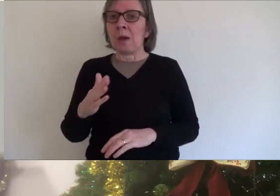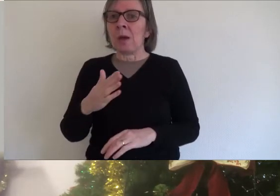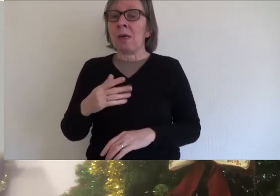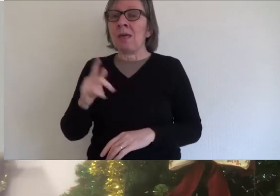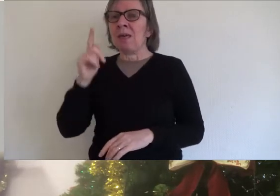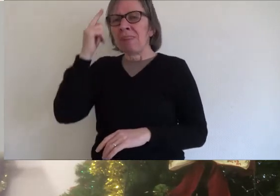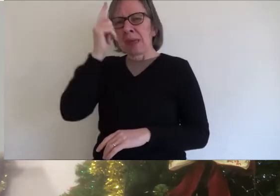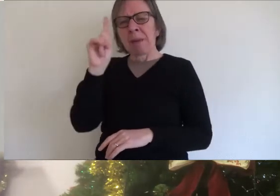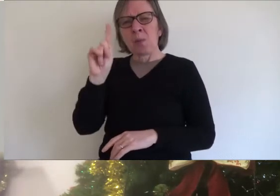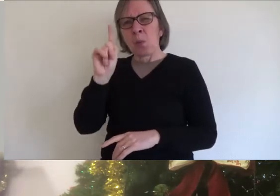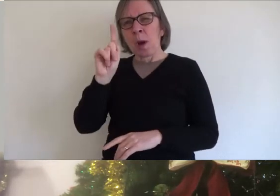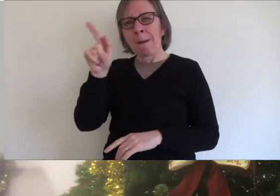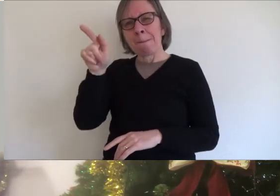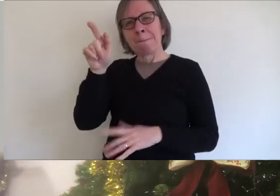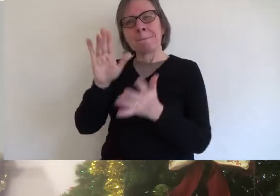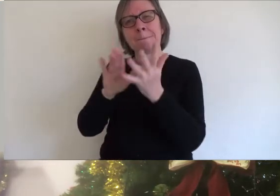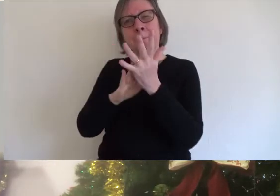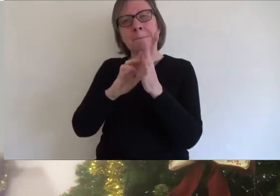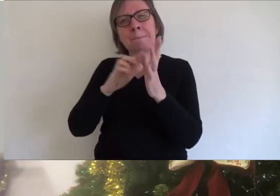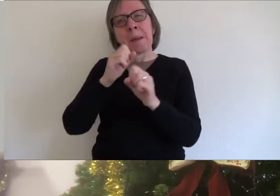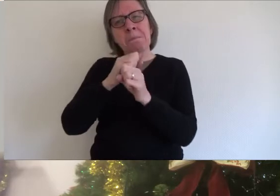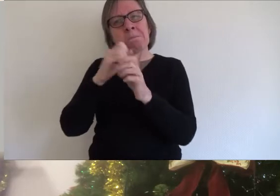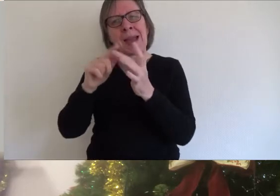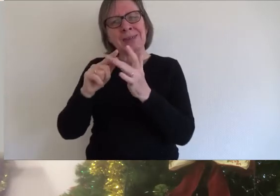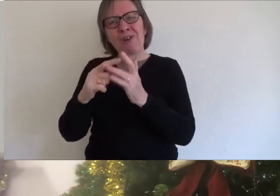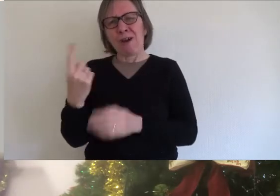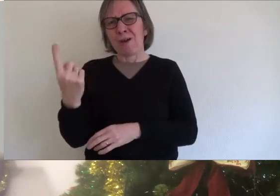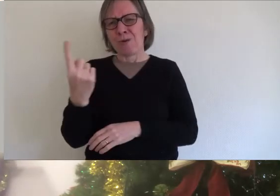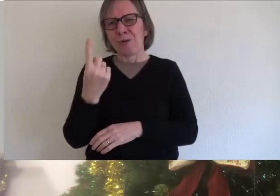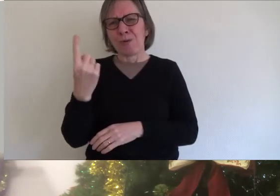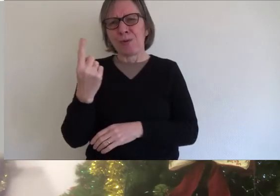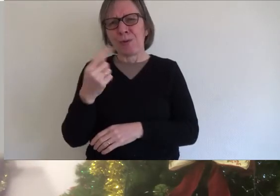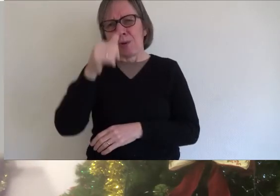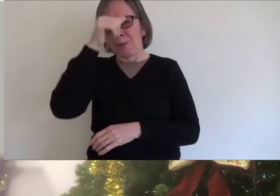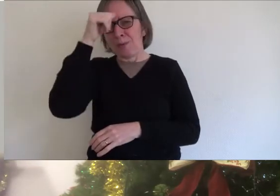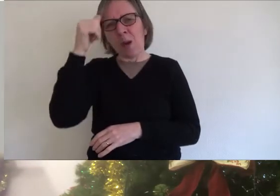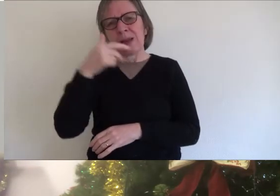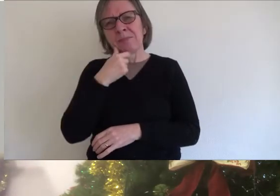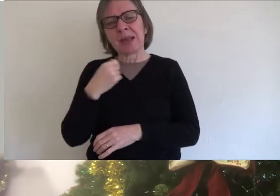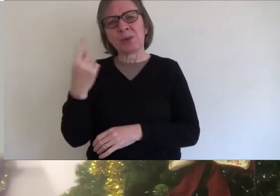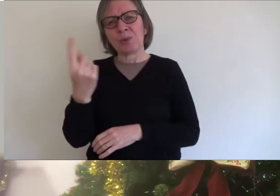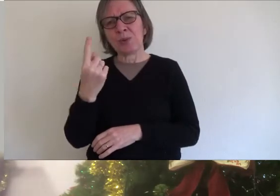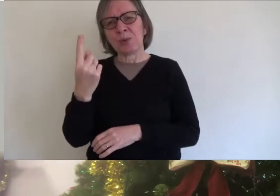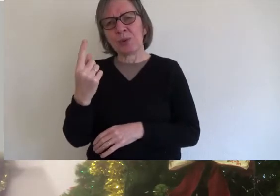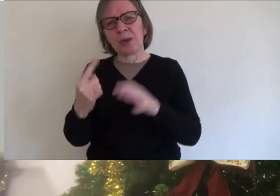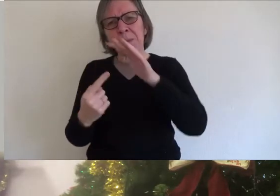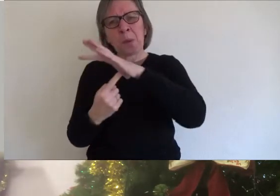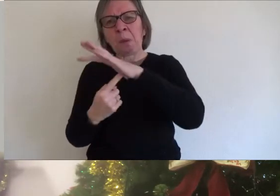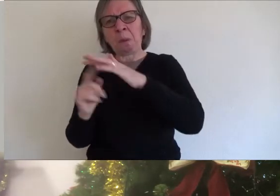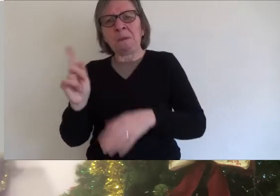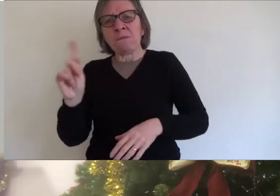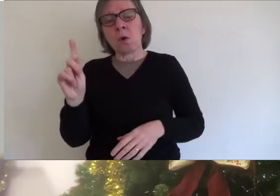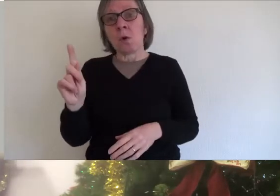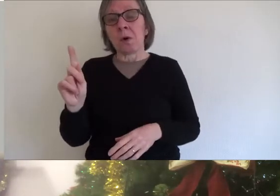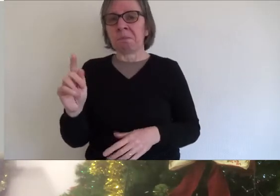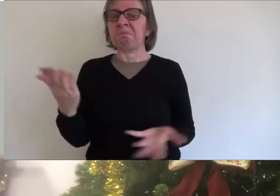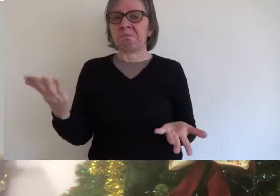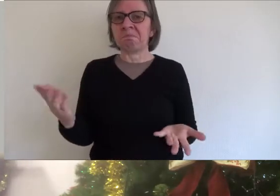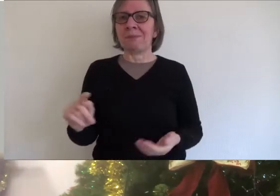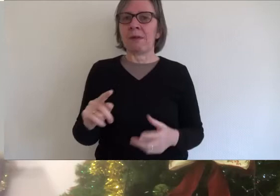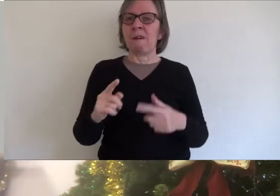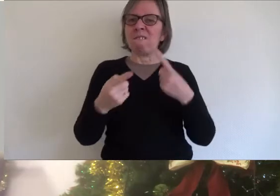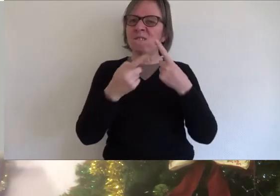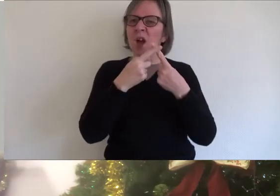were and what is their significance for us today. So our first question is, who were the Magi?